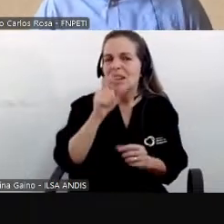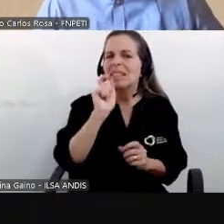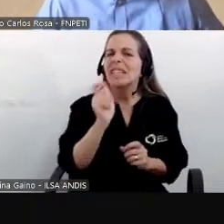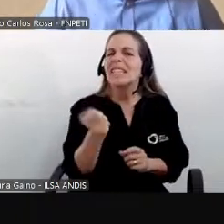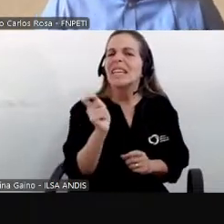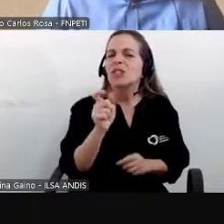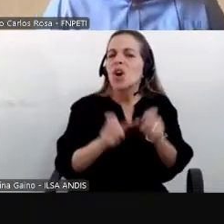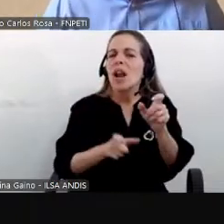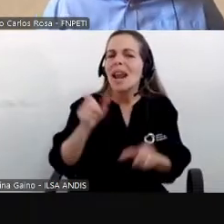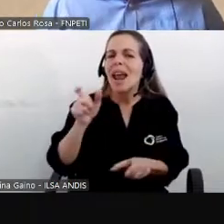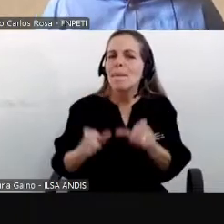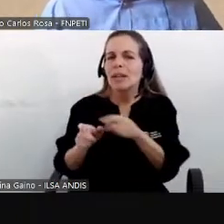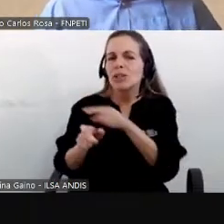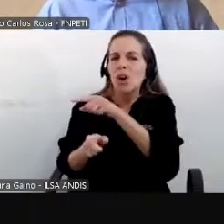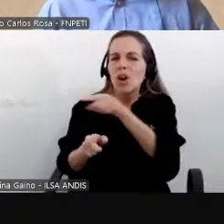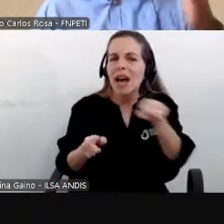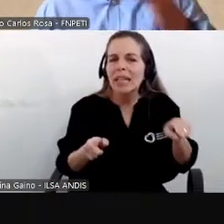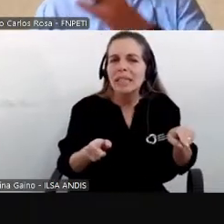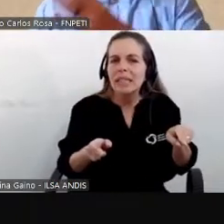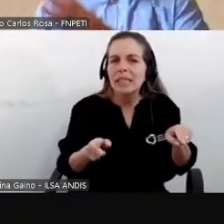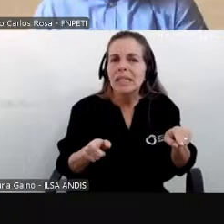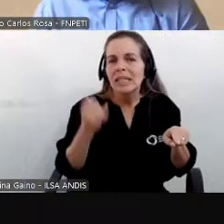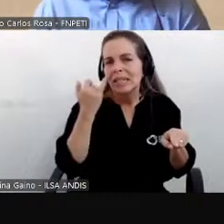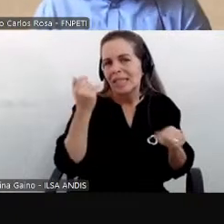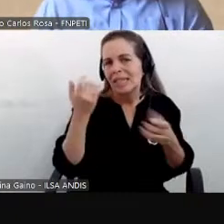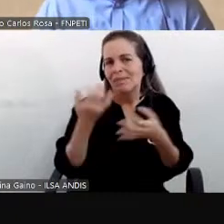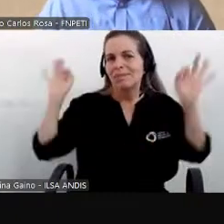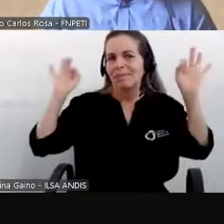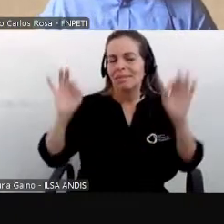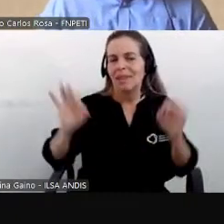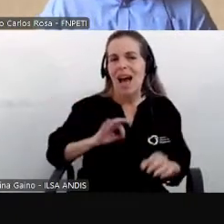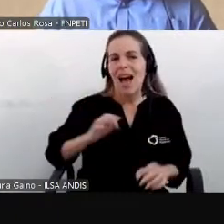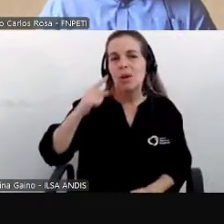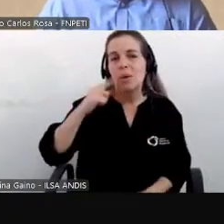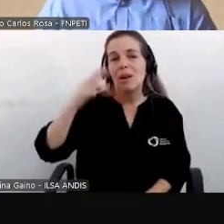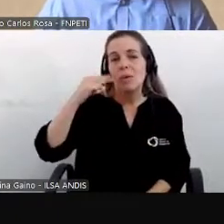profile or the description of those